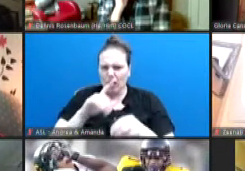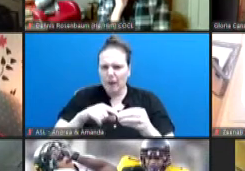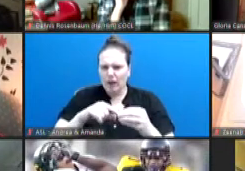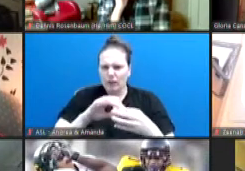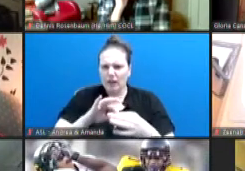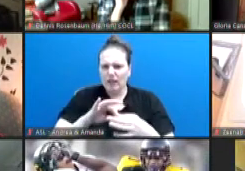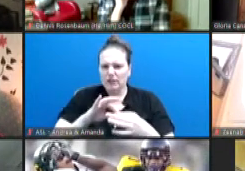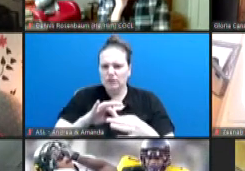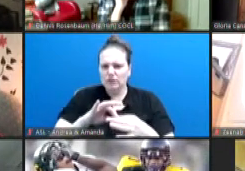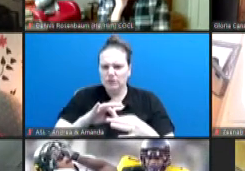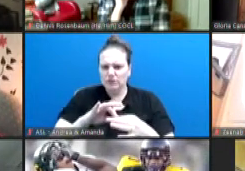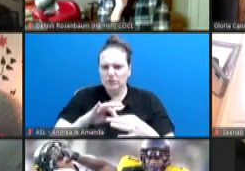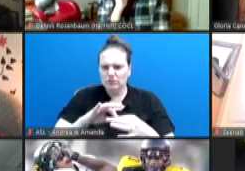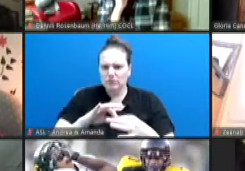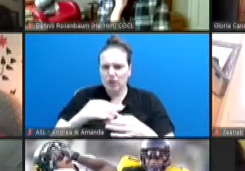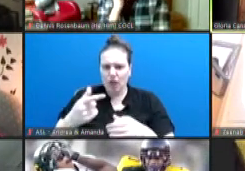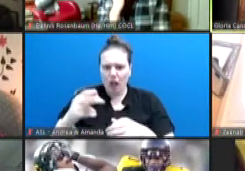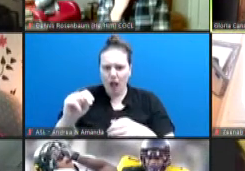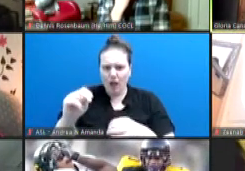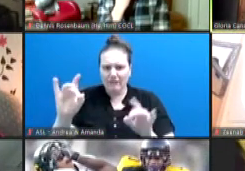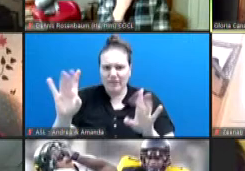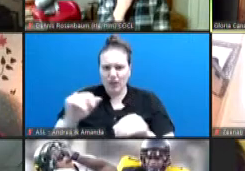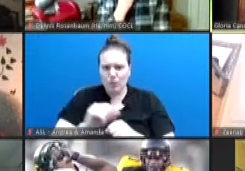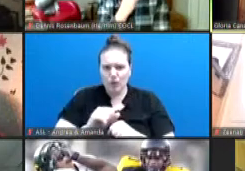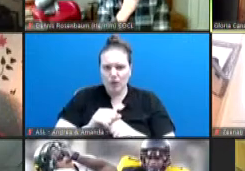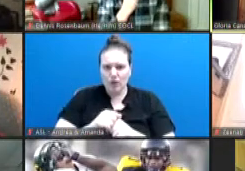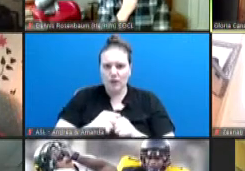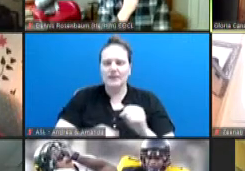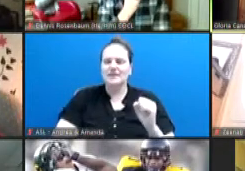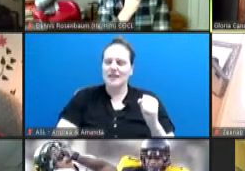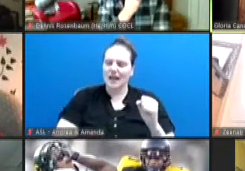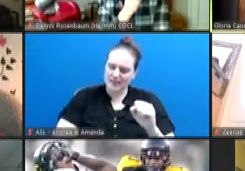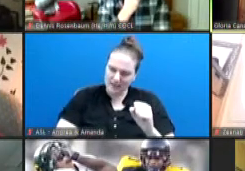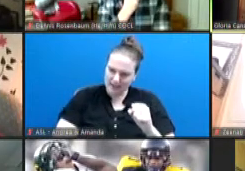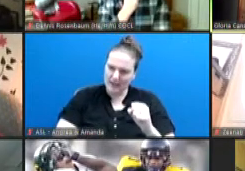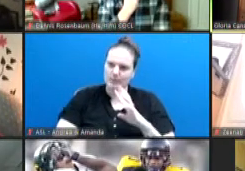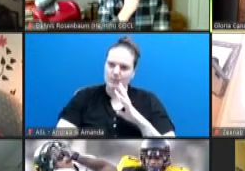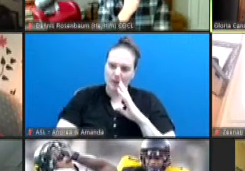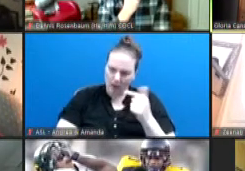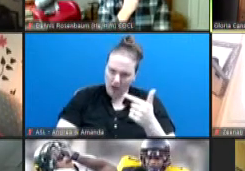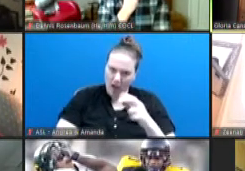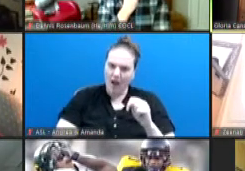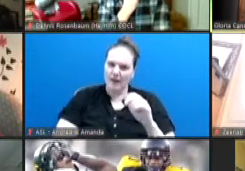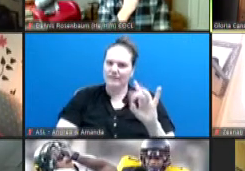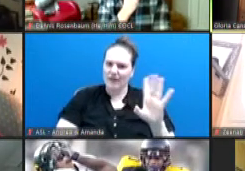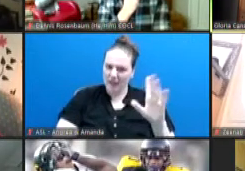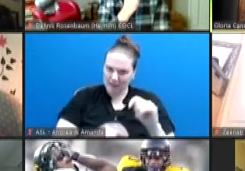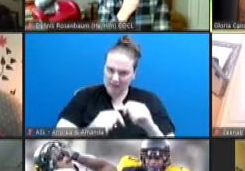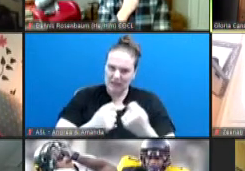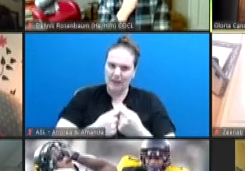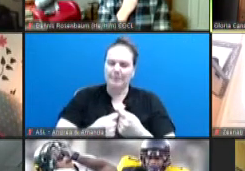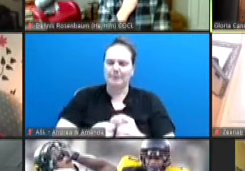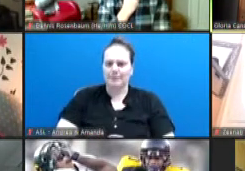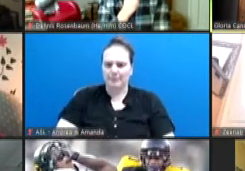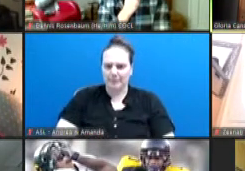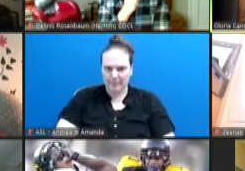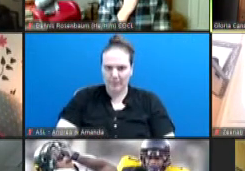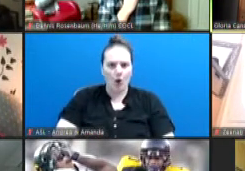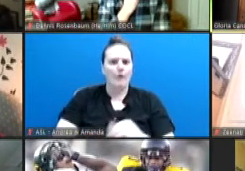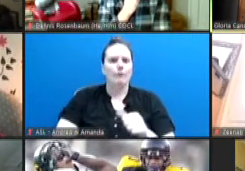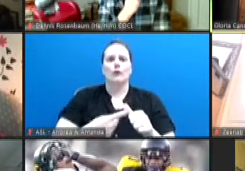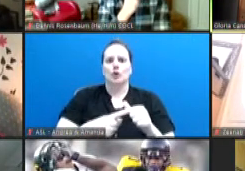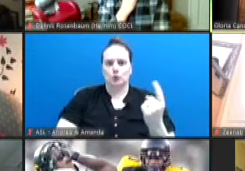to previous gun violence work? Or? Yes, I am speaking of the gun violence team, the first